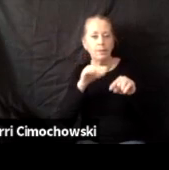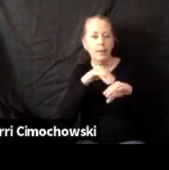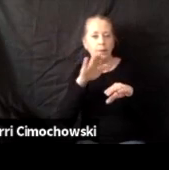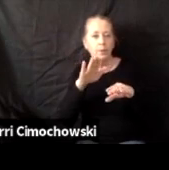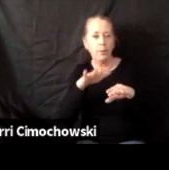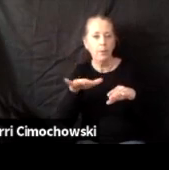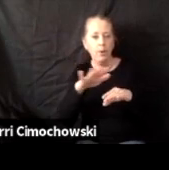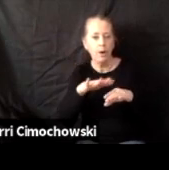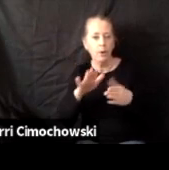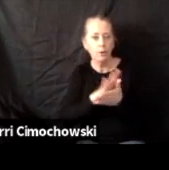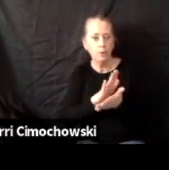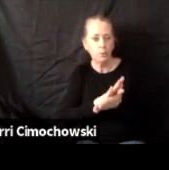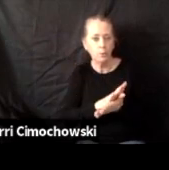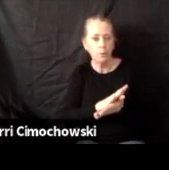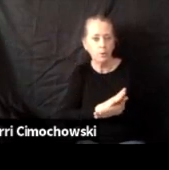That